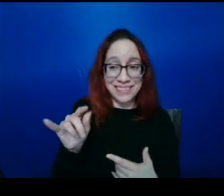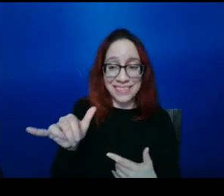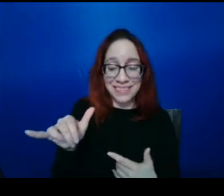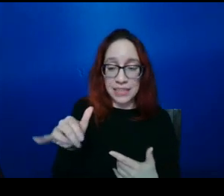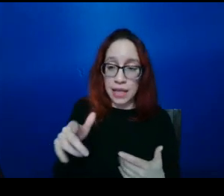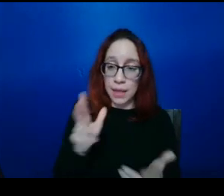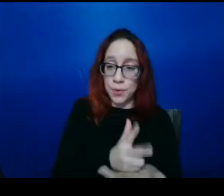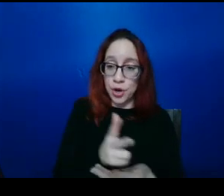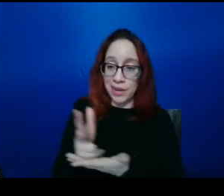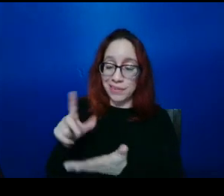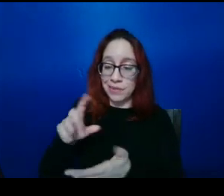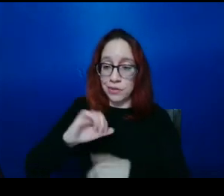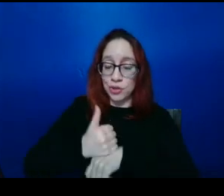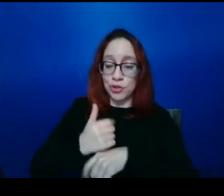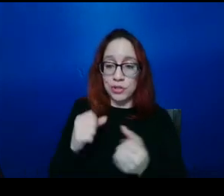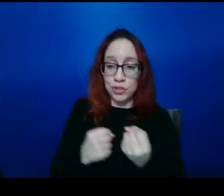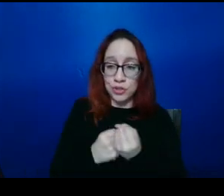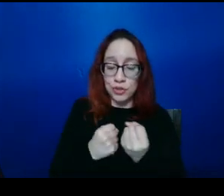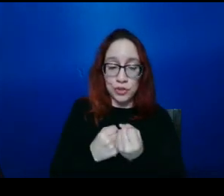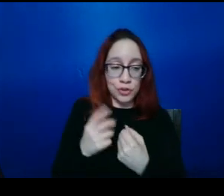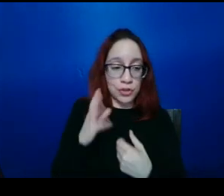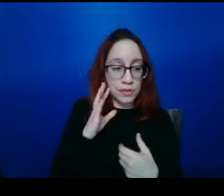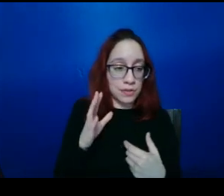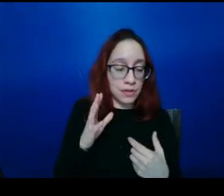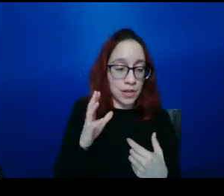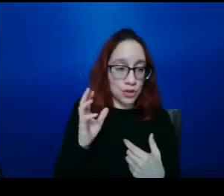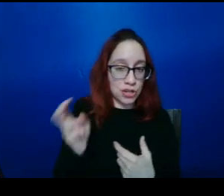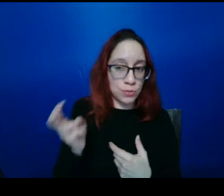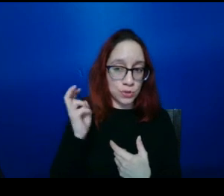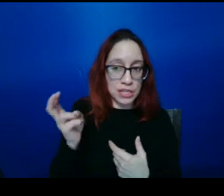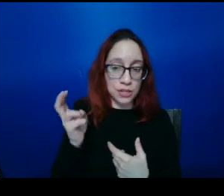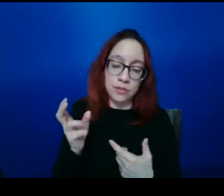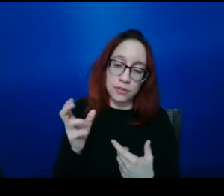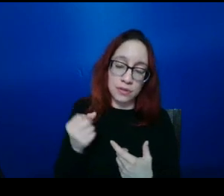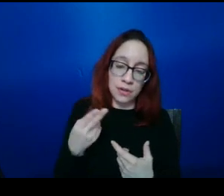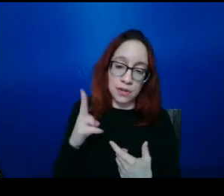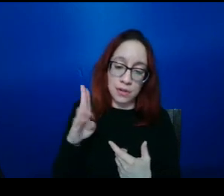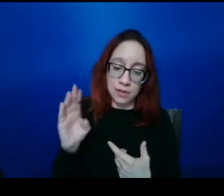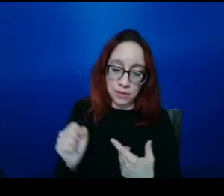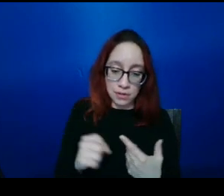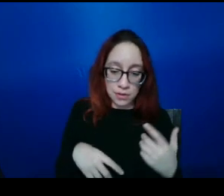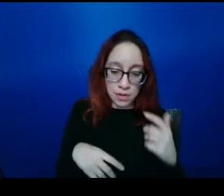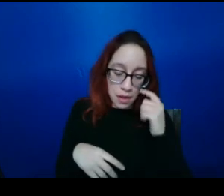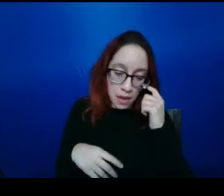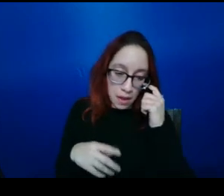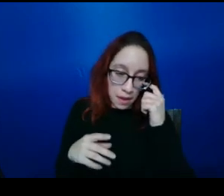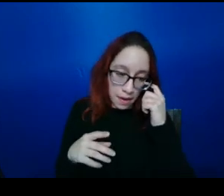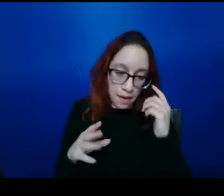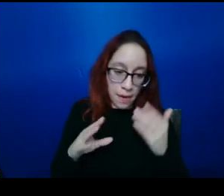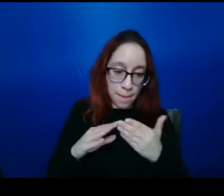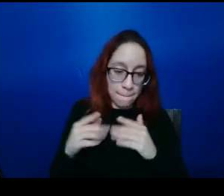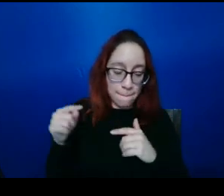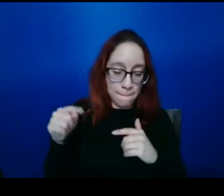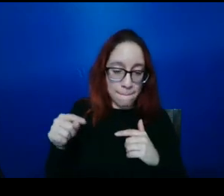and setback requirements, and support of development near protection subs. So the AHA committee for this